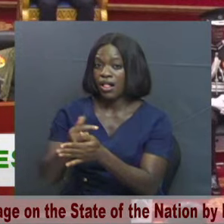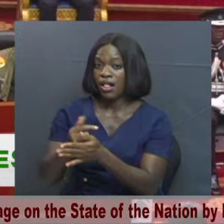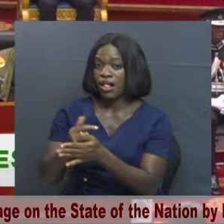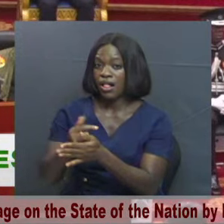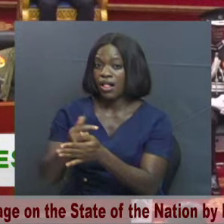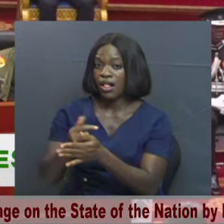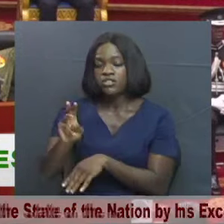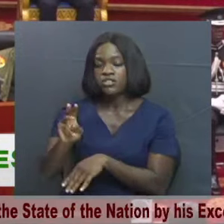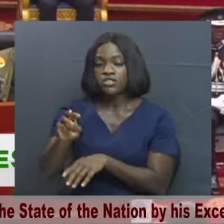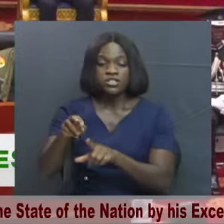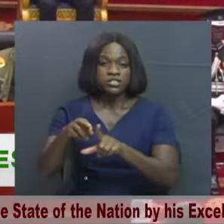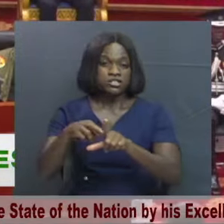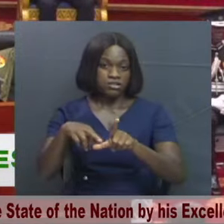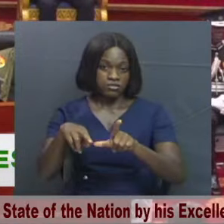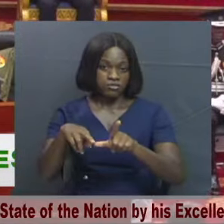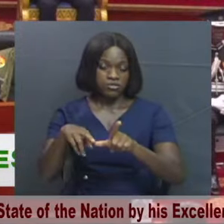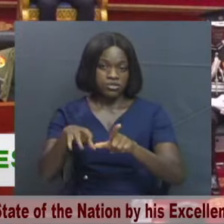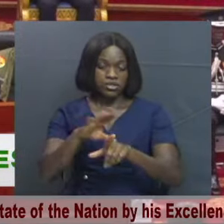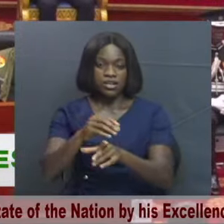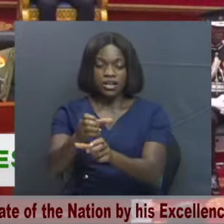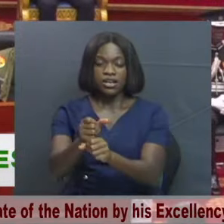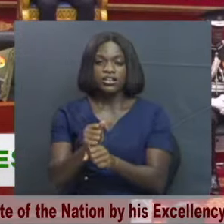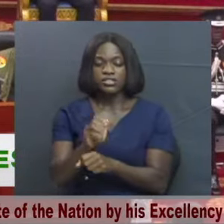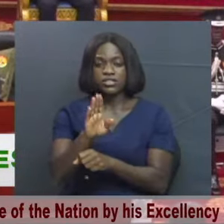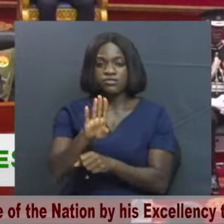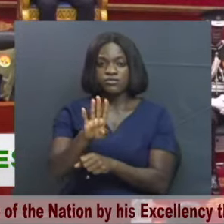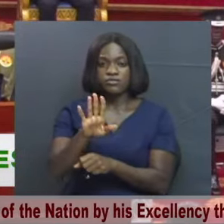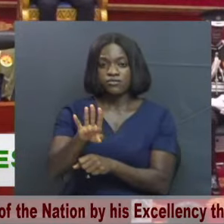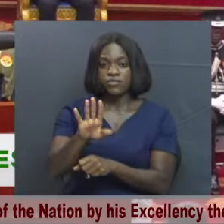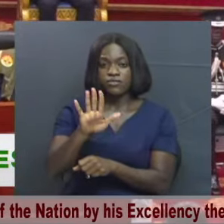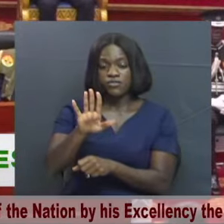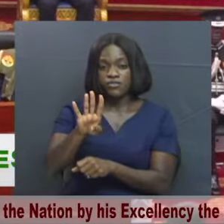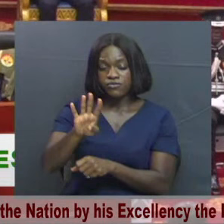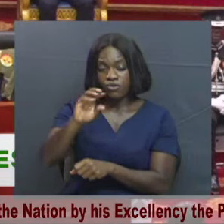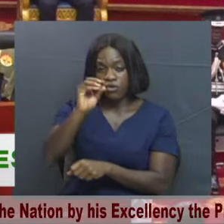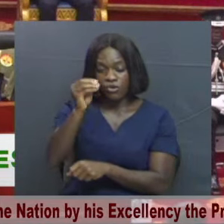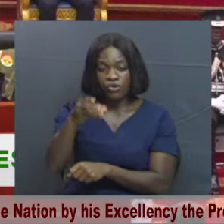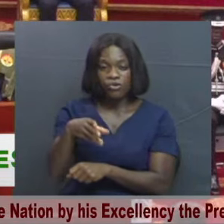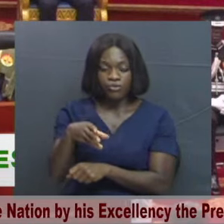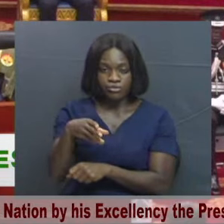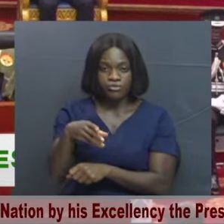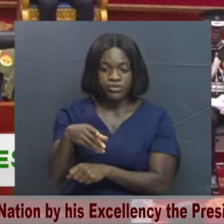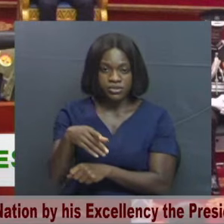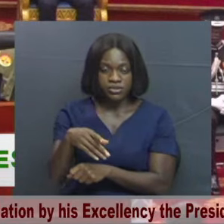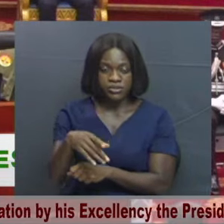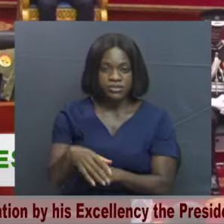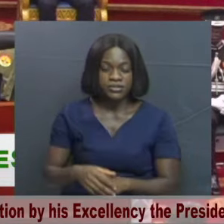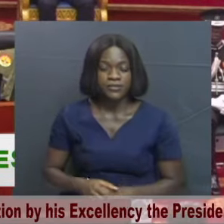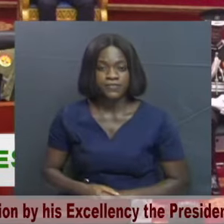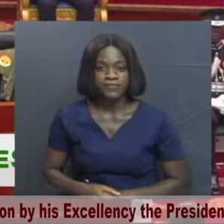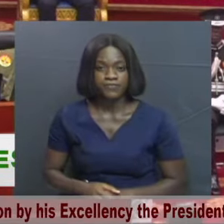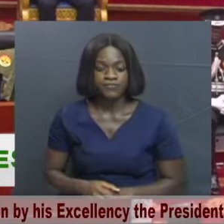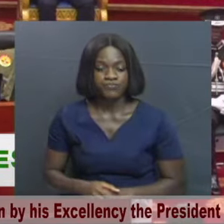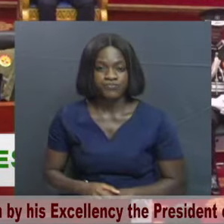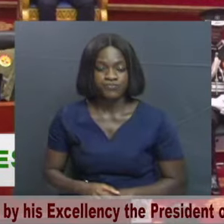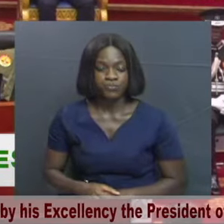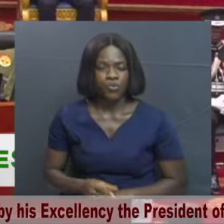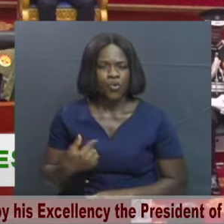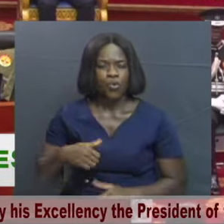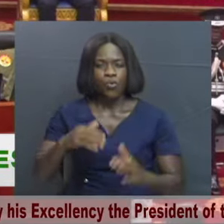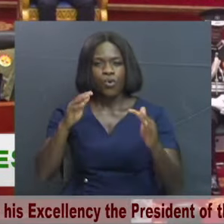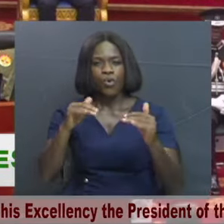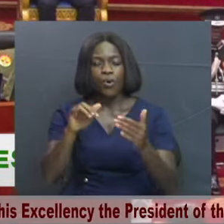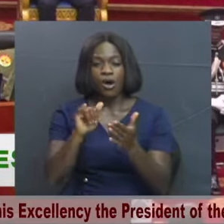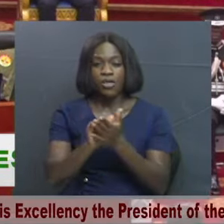16 regions and achieving 54% District coverage the aspiration is to bring a 1